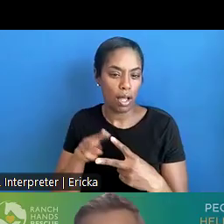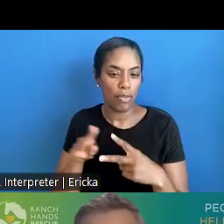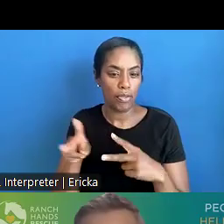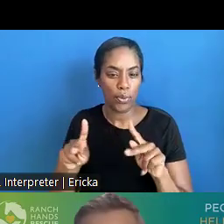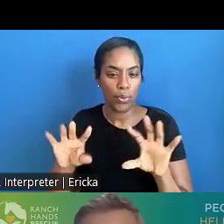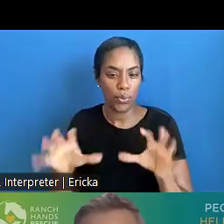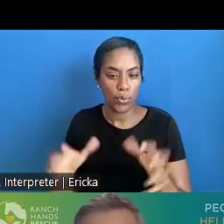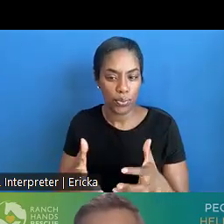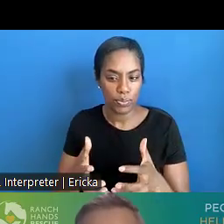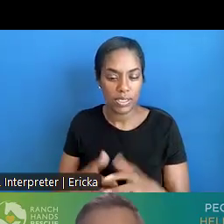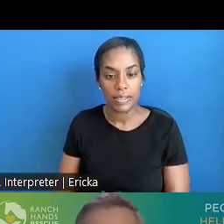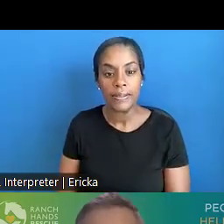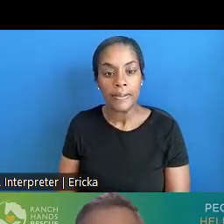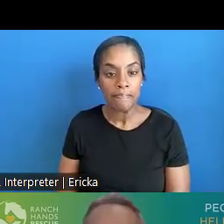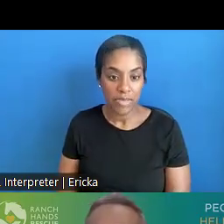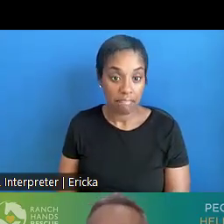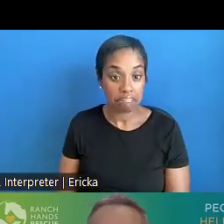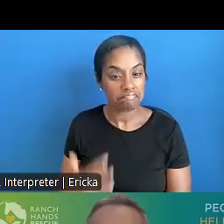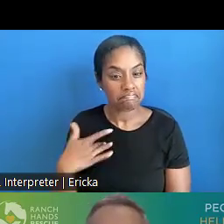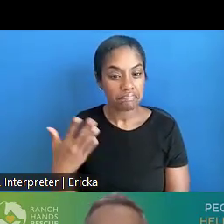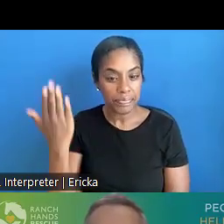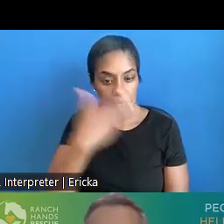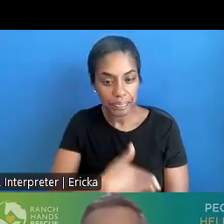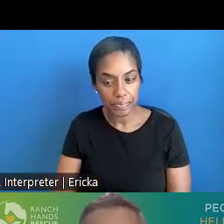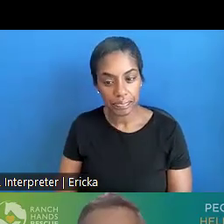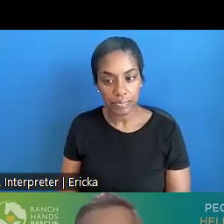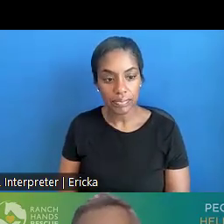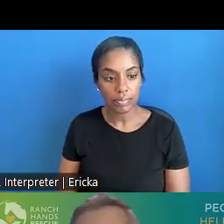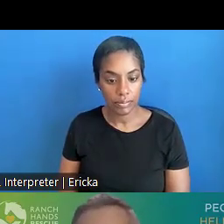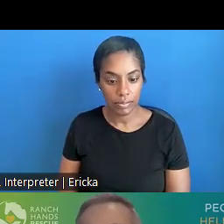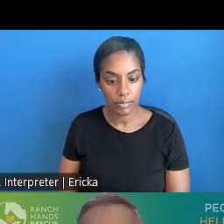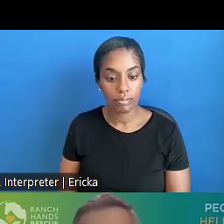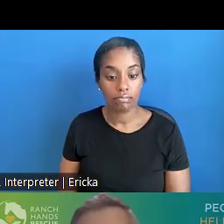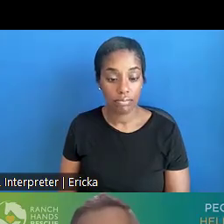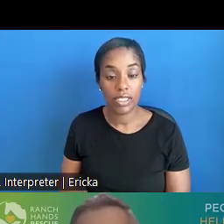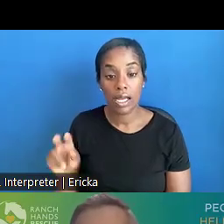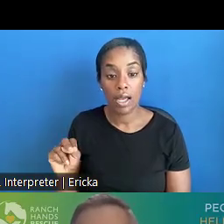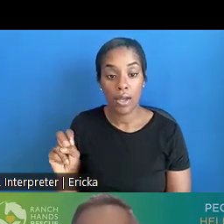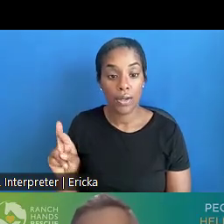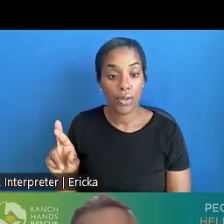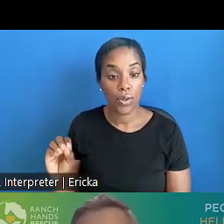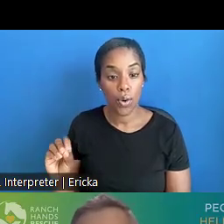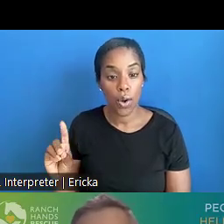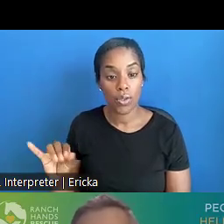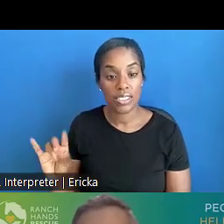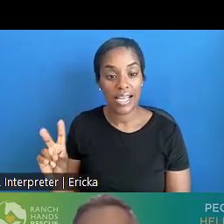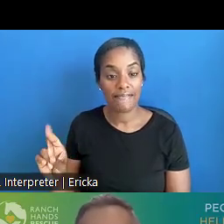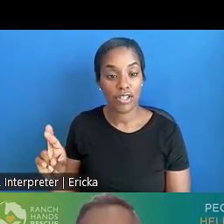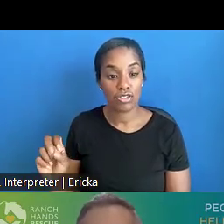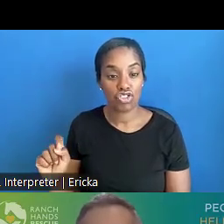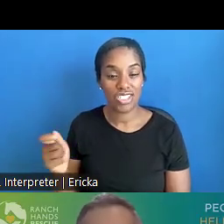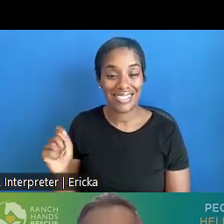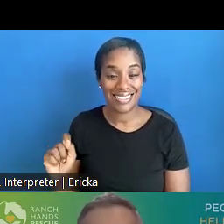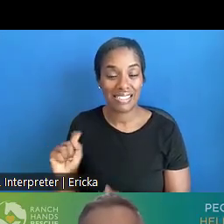are often overlooked. The first is those who are neurodivergent and or have a physical disability. So we